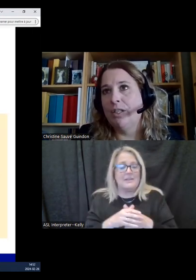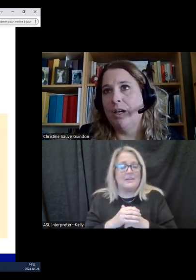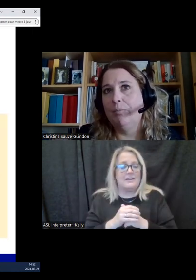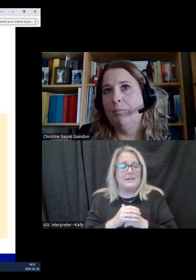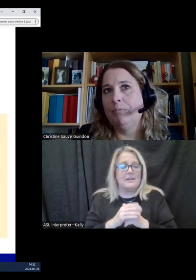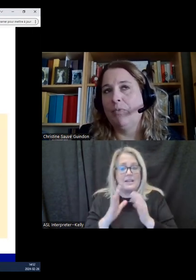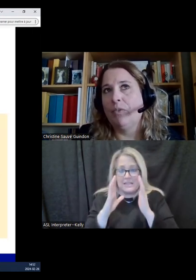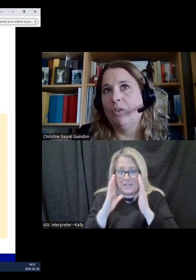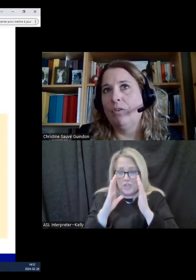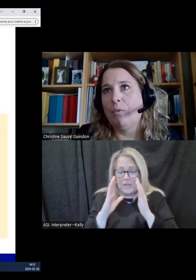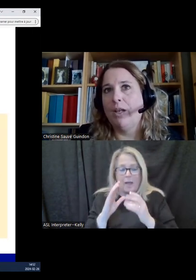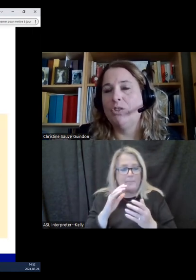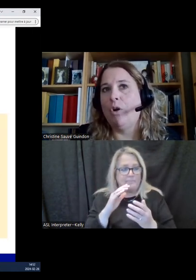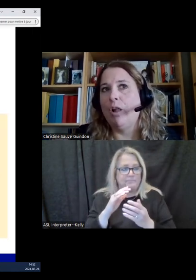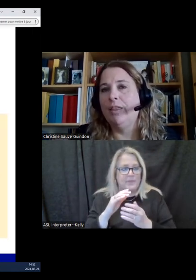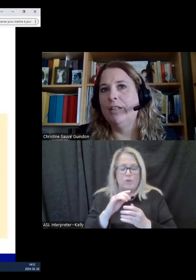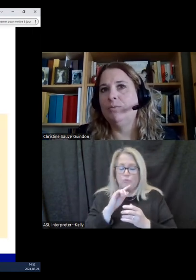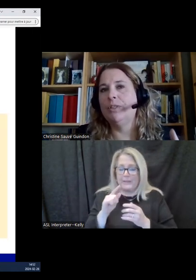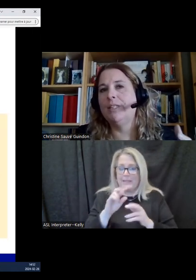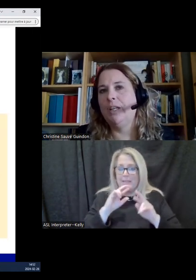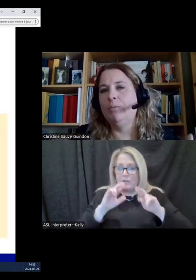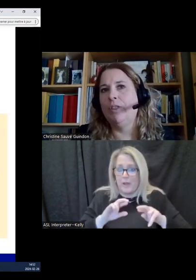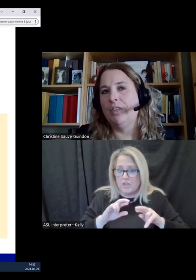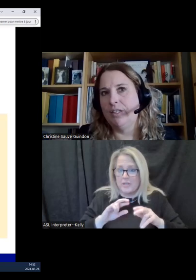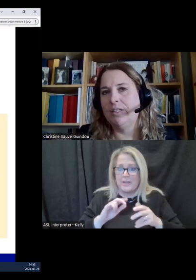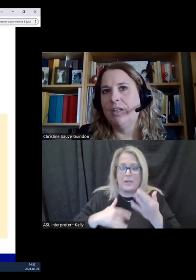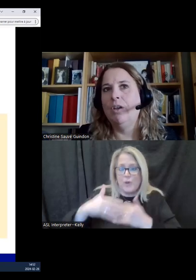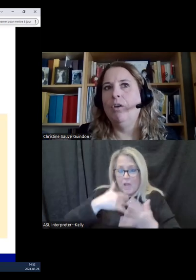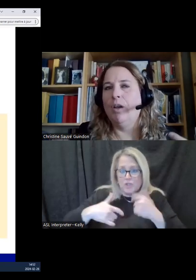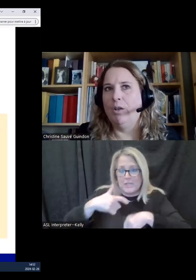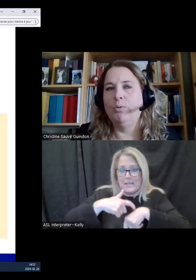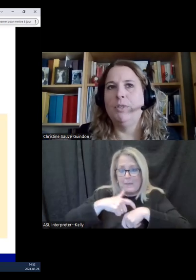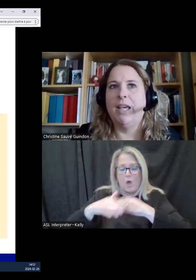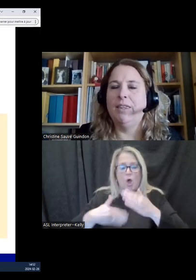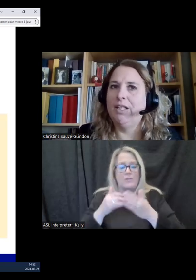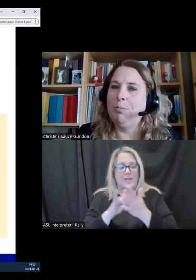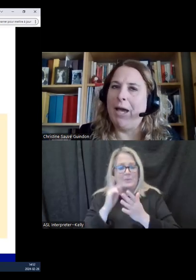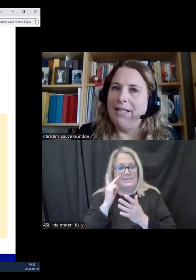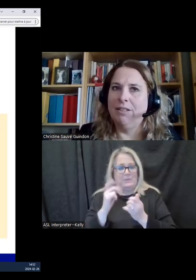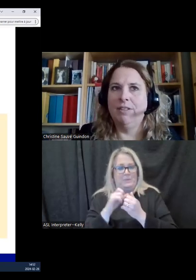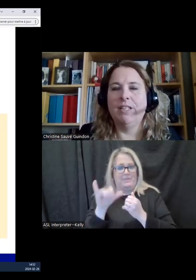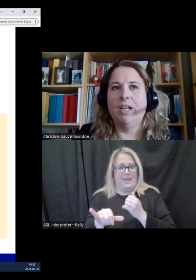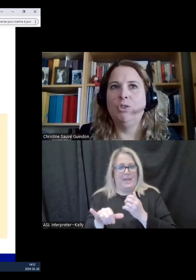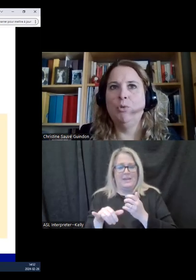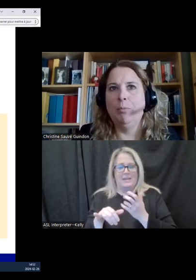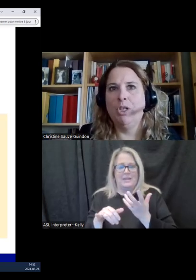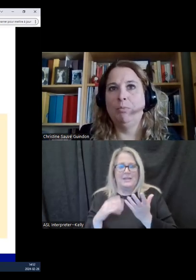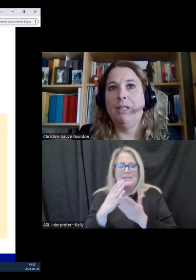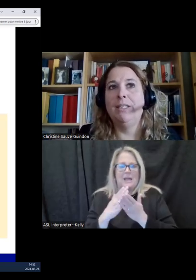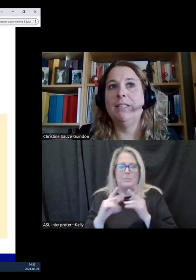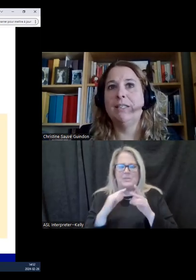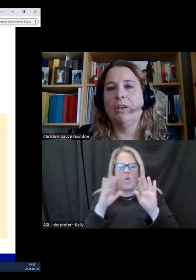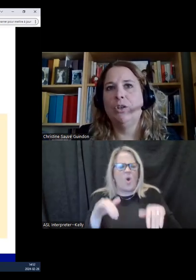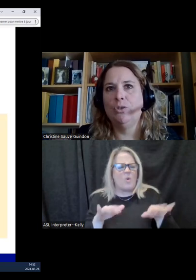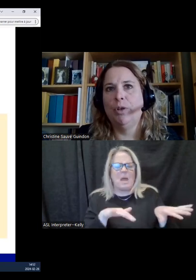interaction time, right? So all of this we're seeing with this, and we would say that it's passive. He's not doing much,